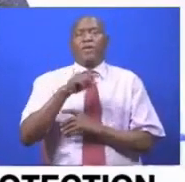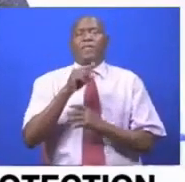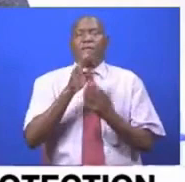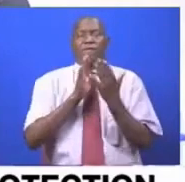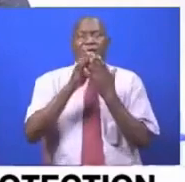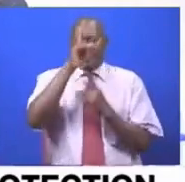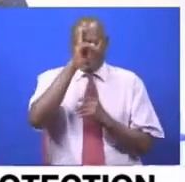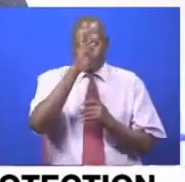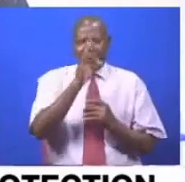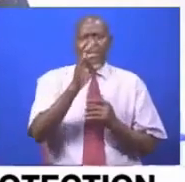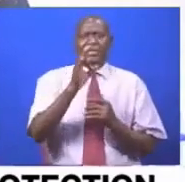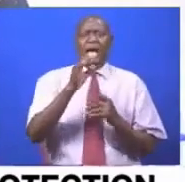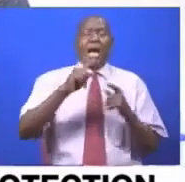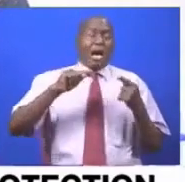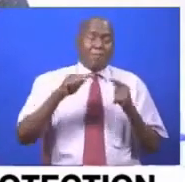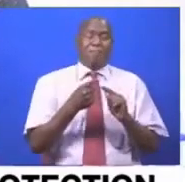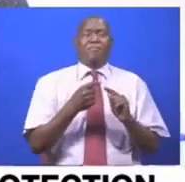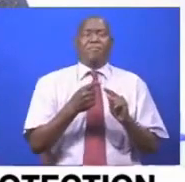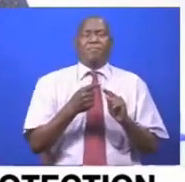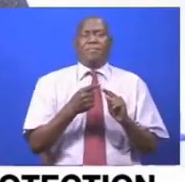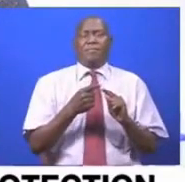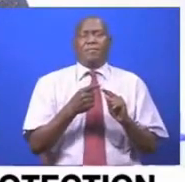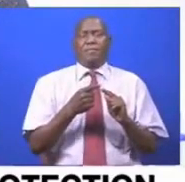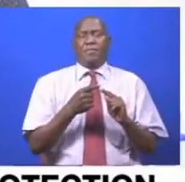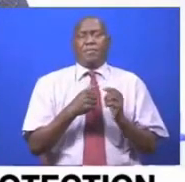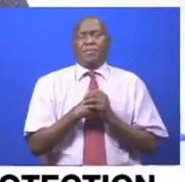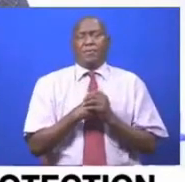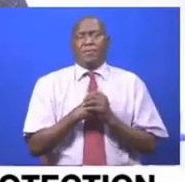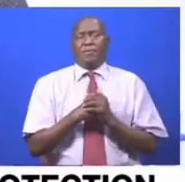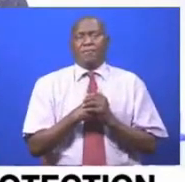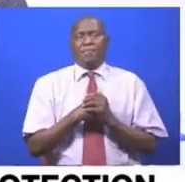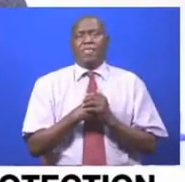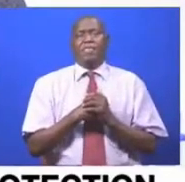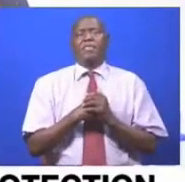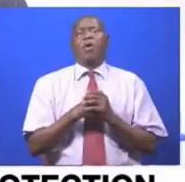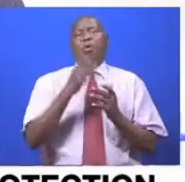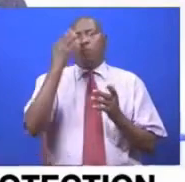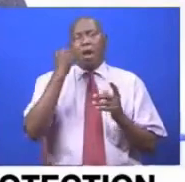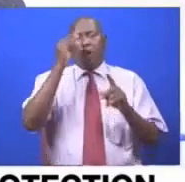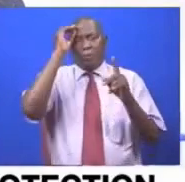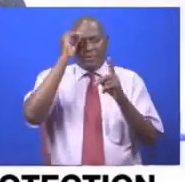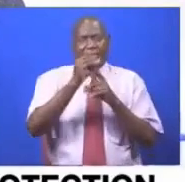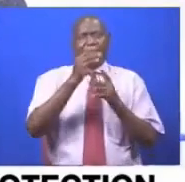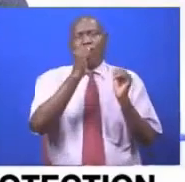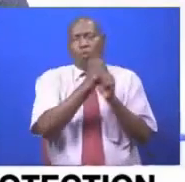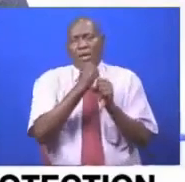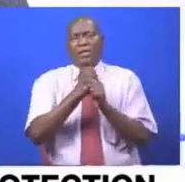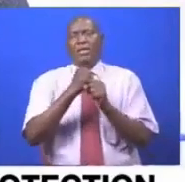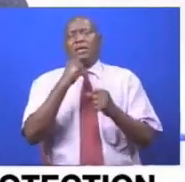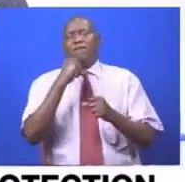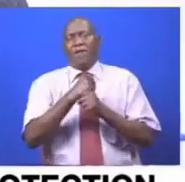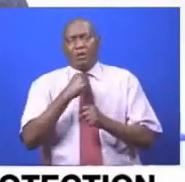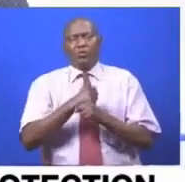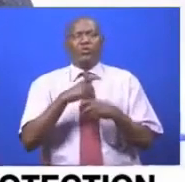serious harm in regards to the objectives and the workings and the functions of